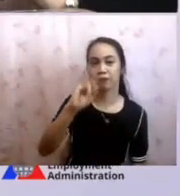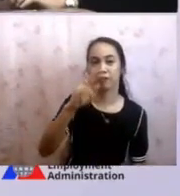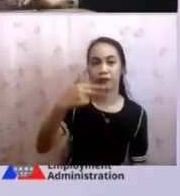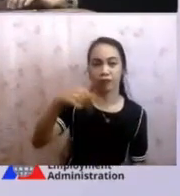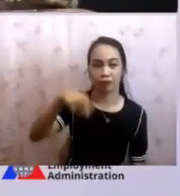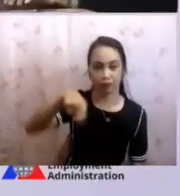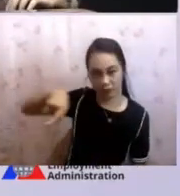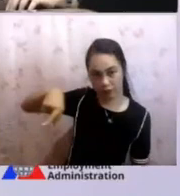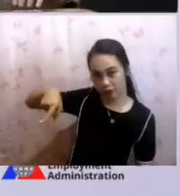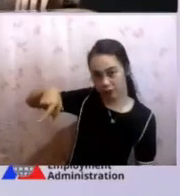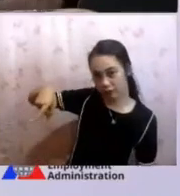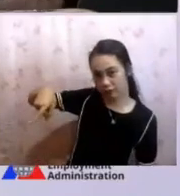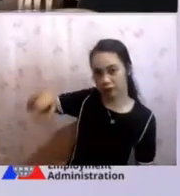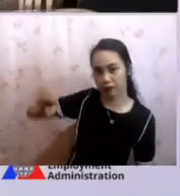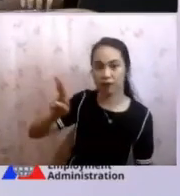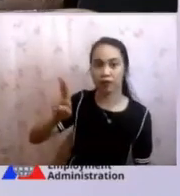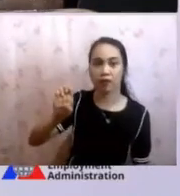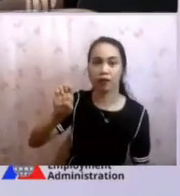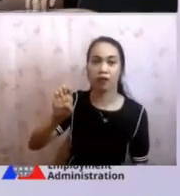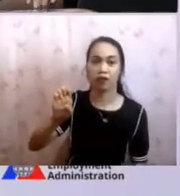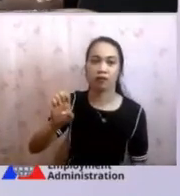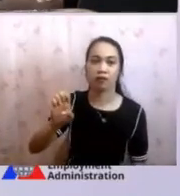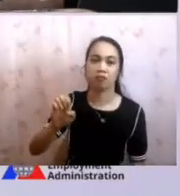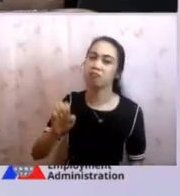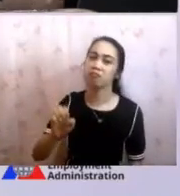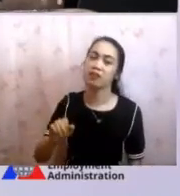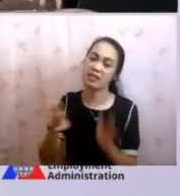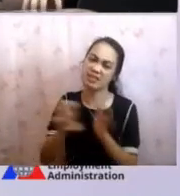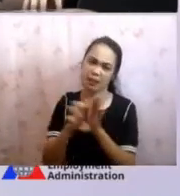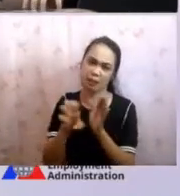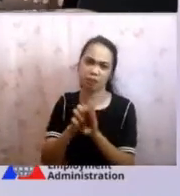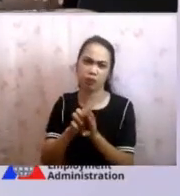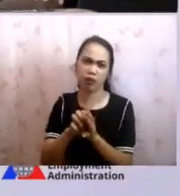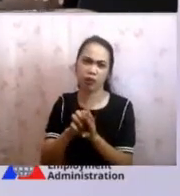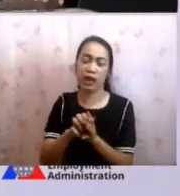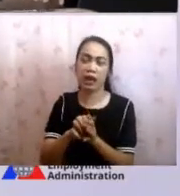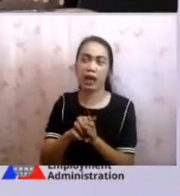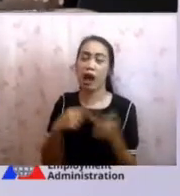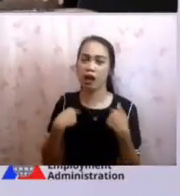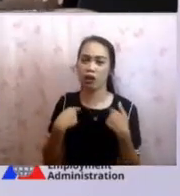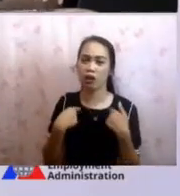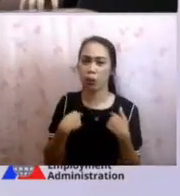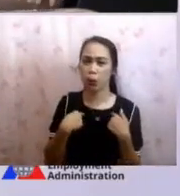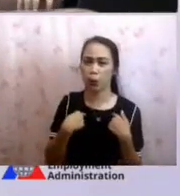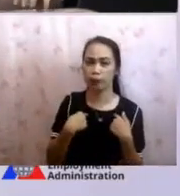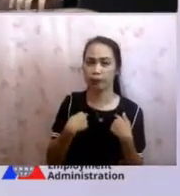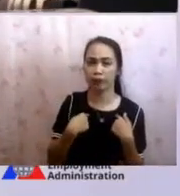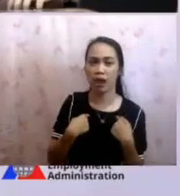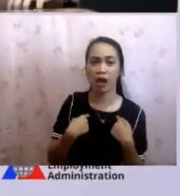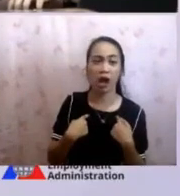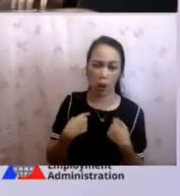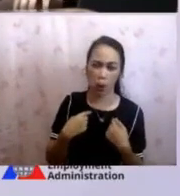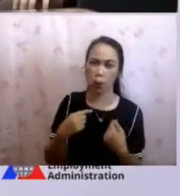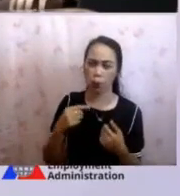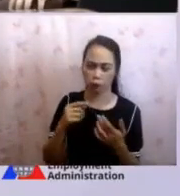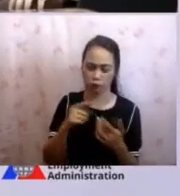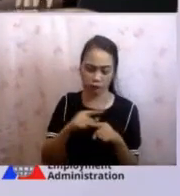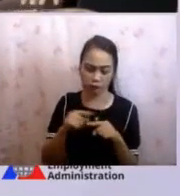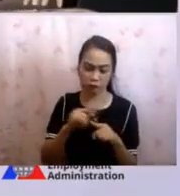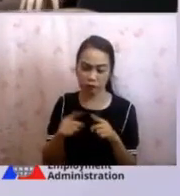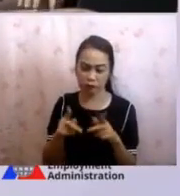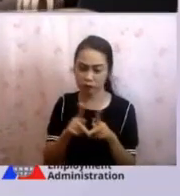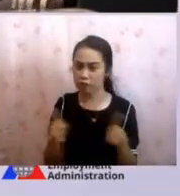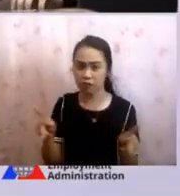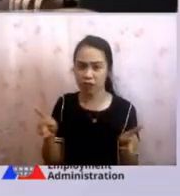kabantay mo, if mag-search mo sa Google resume sample, you can't find a single, or you can't find a